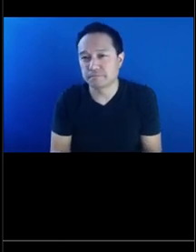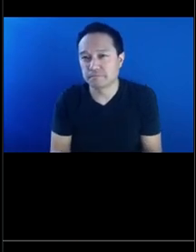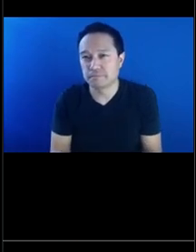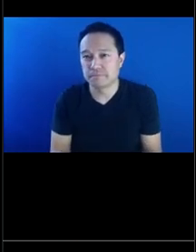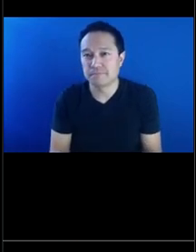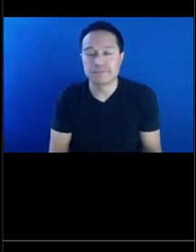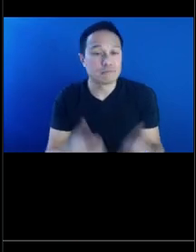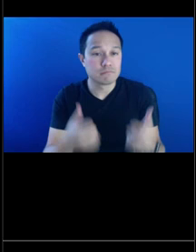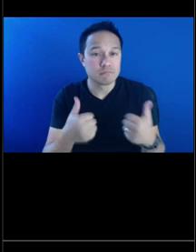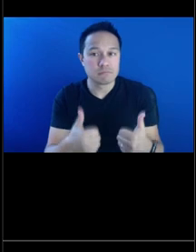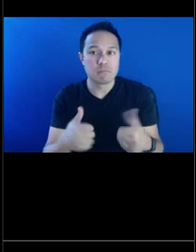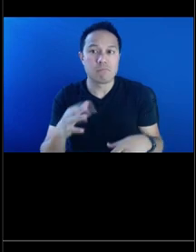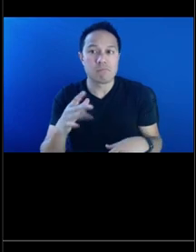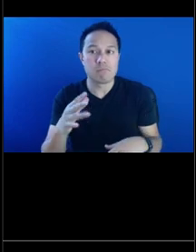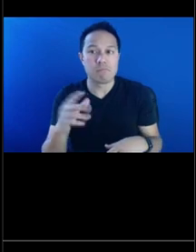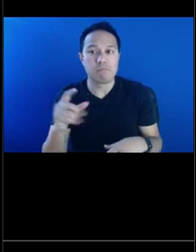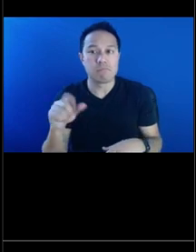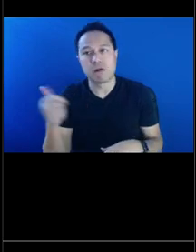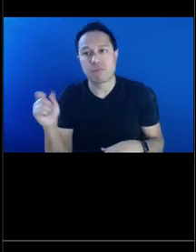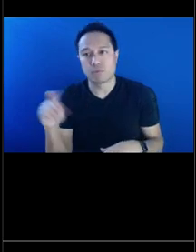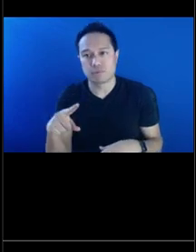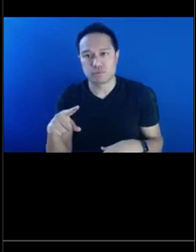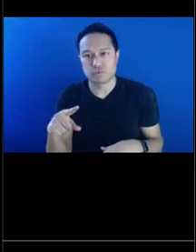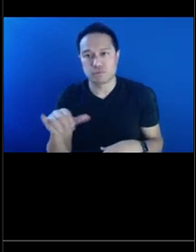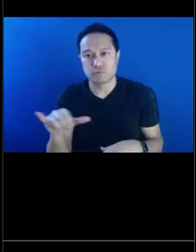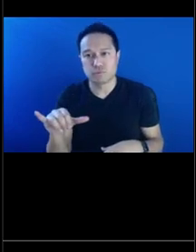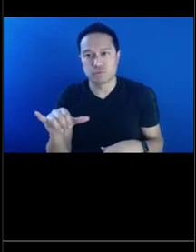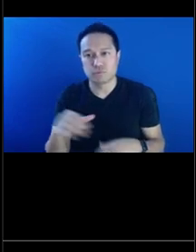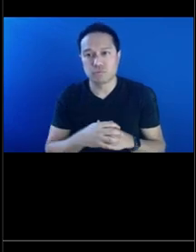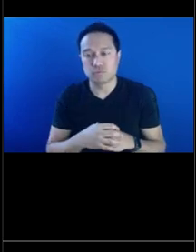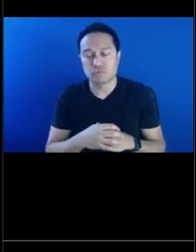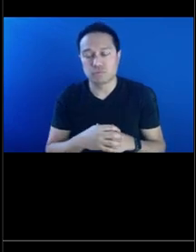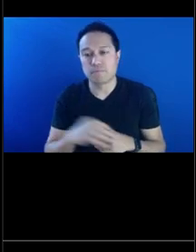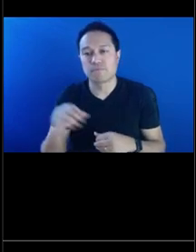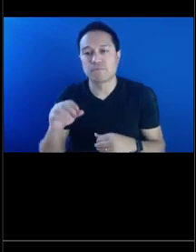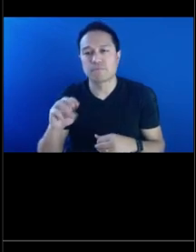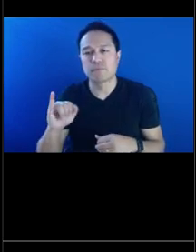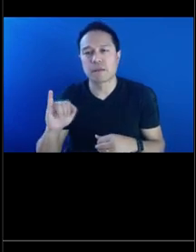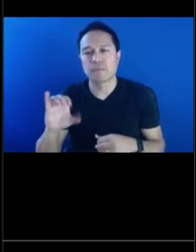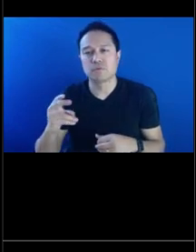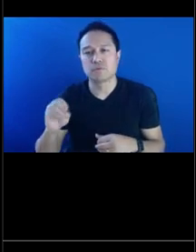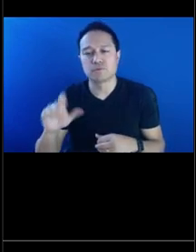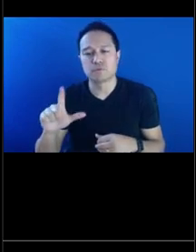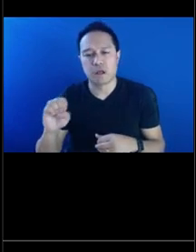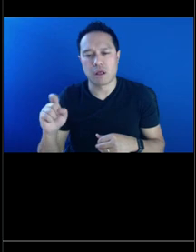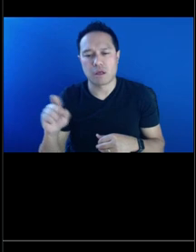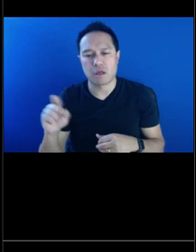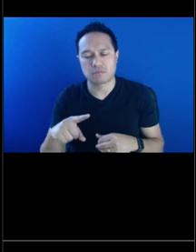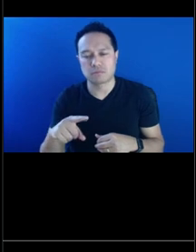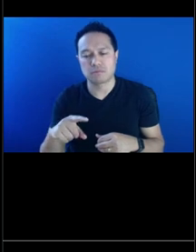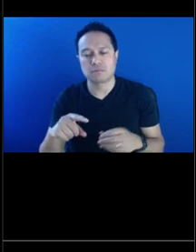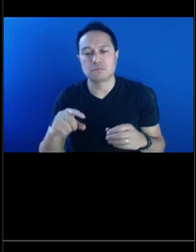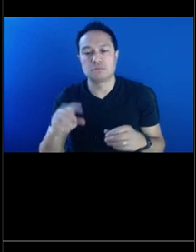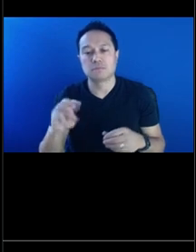Excellent. And then one other question, and then I'll let you move on, is Michelle asks, can monk seals